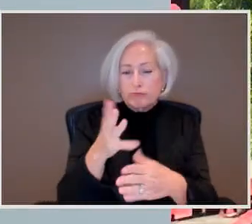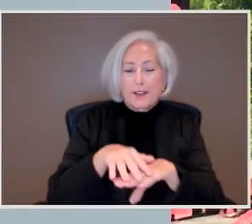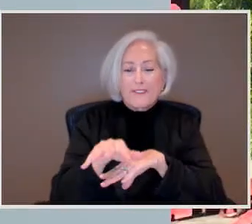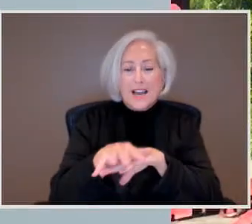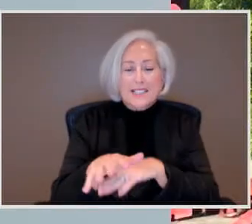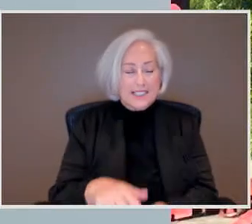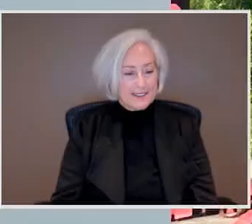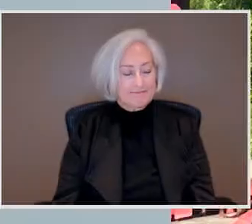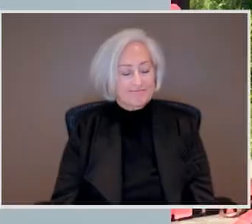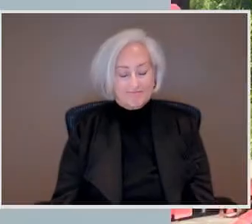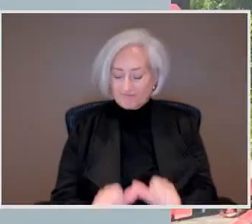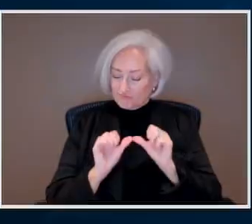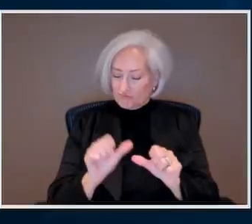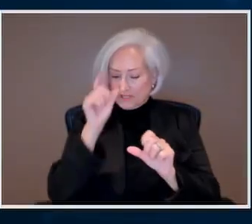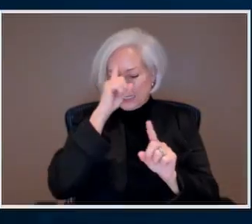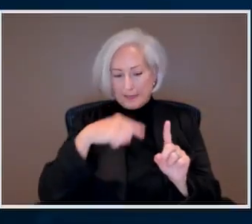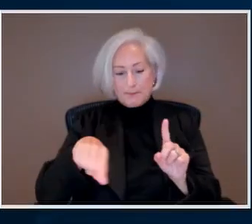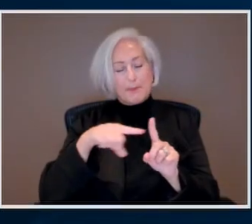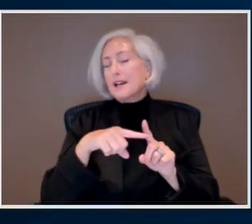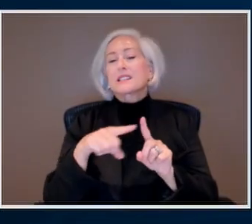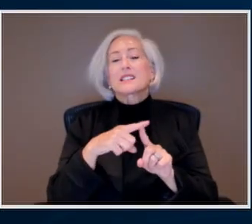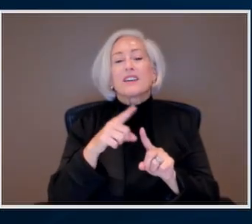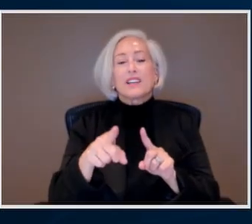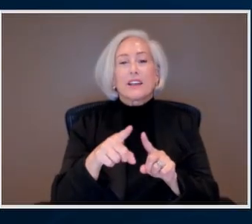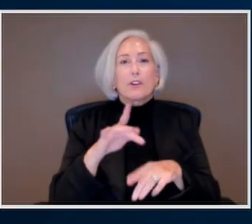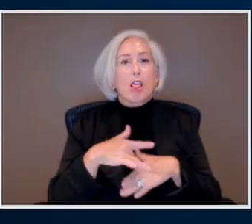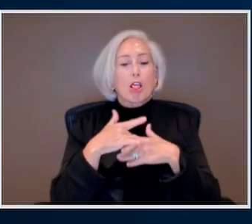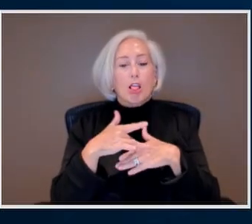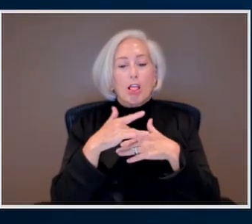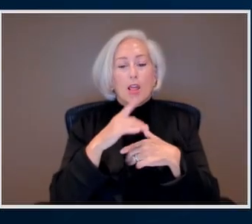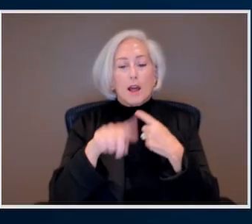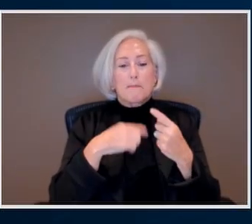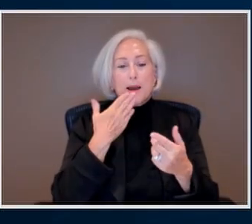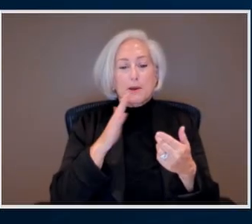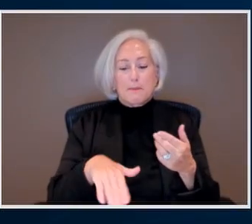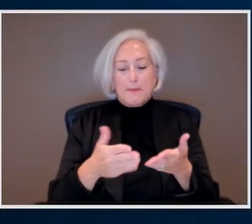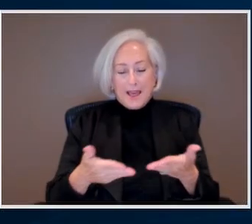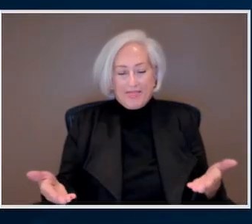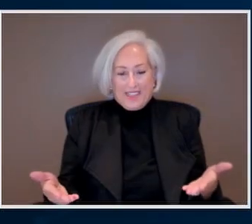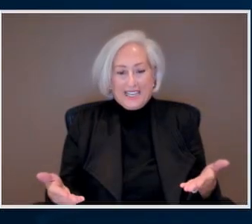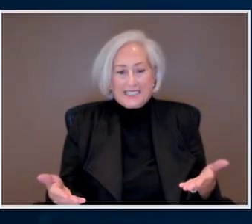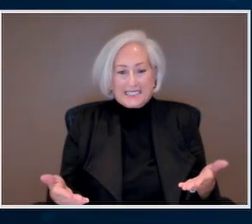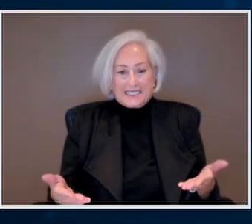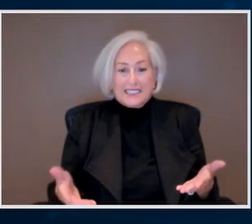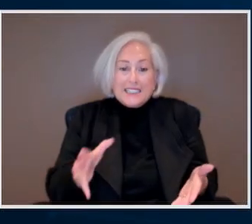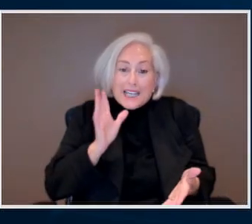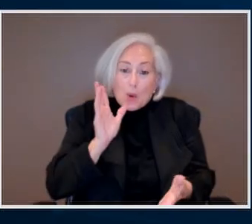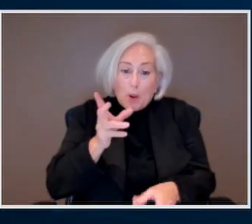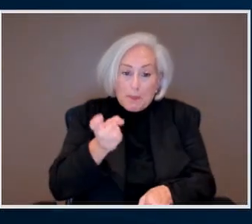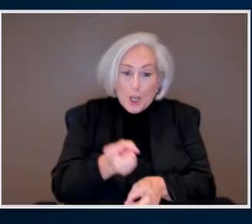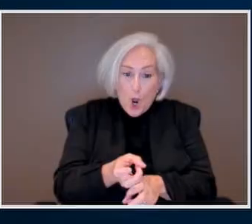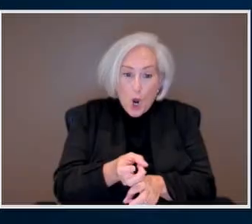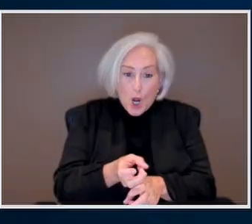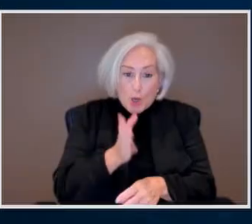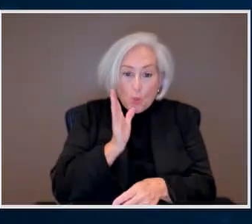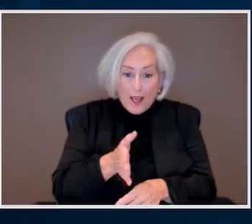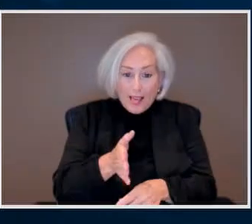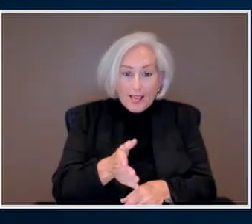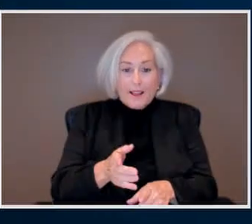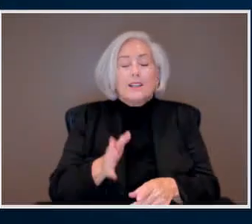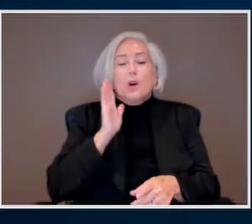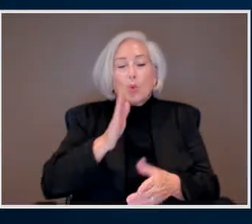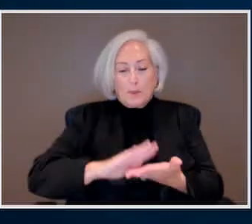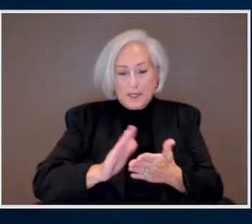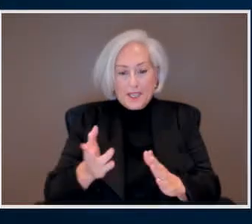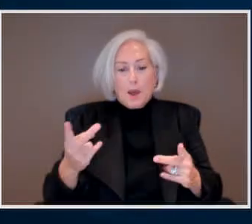try to stay positive. I mean, if you keep dwelling on all the bad things that keep happening, because it's going to be hard, right? It's only going to get worse. It's only going